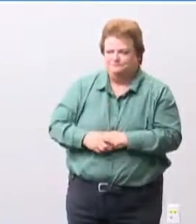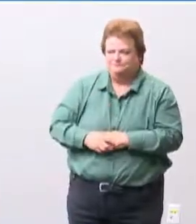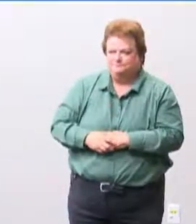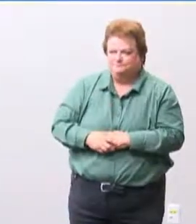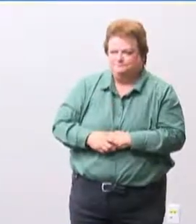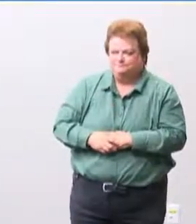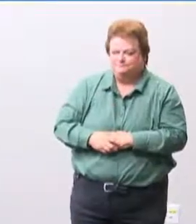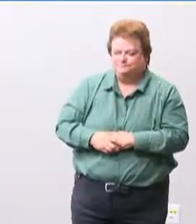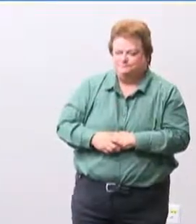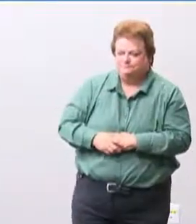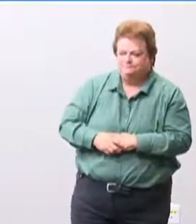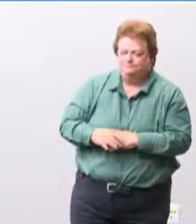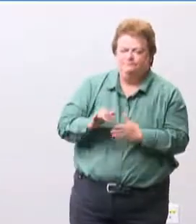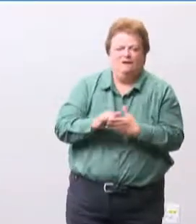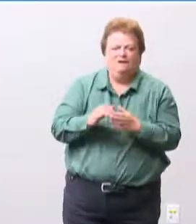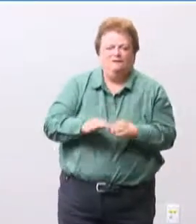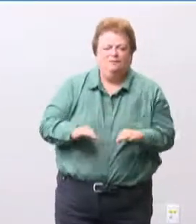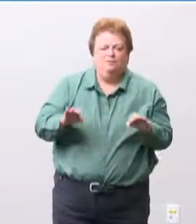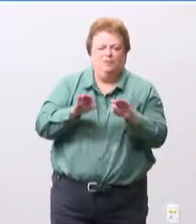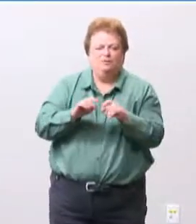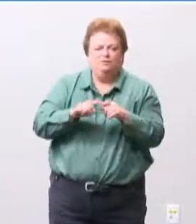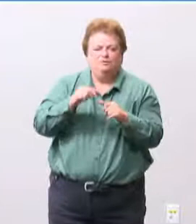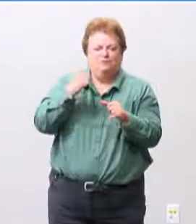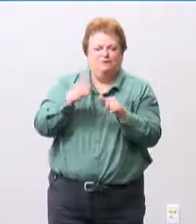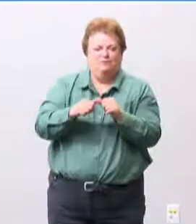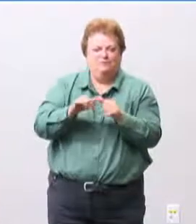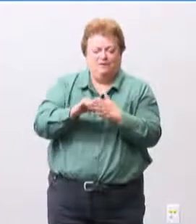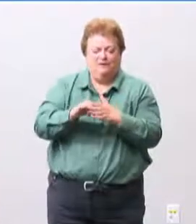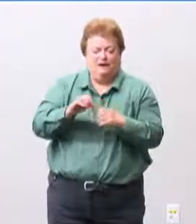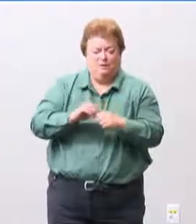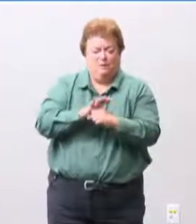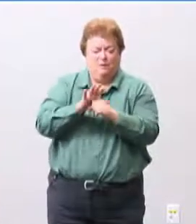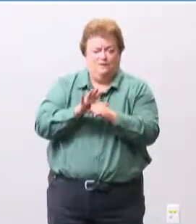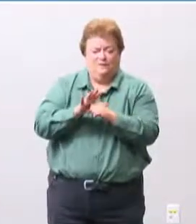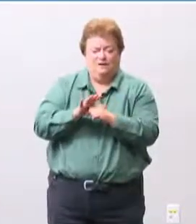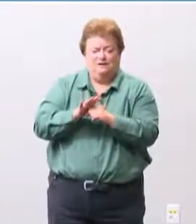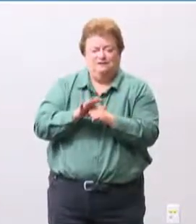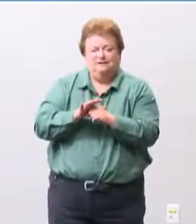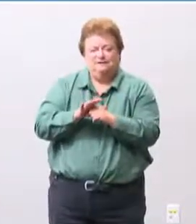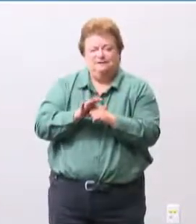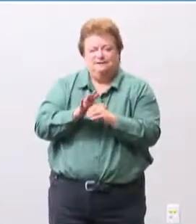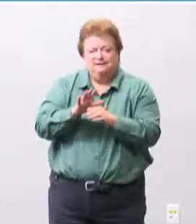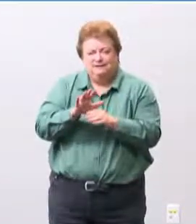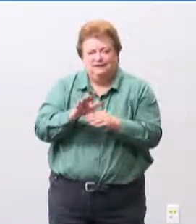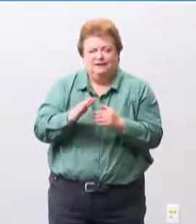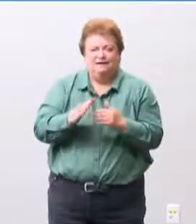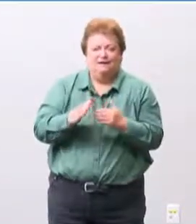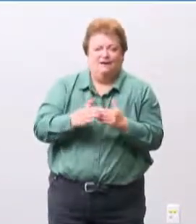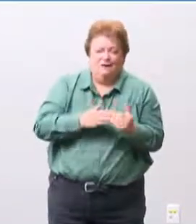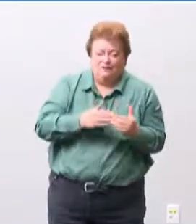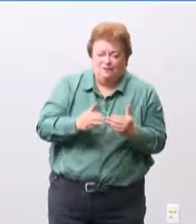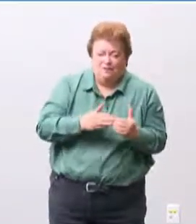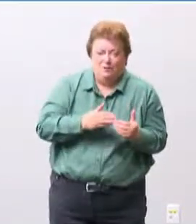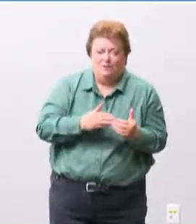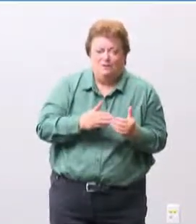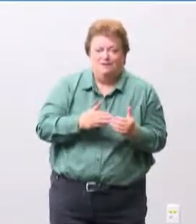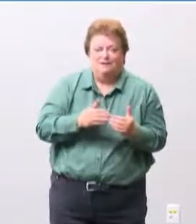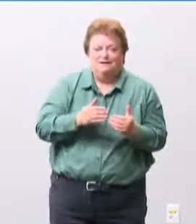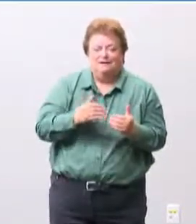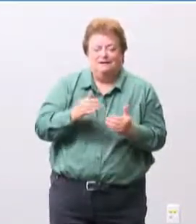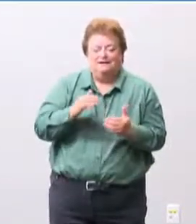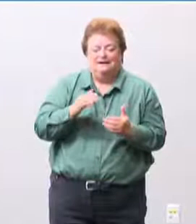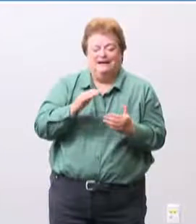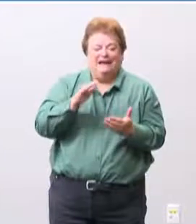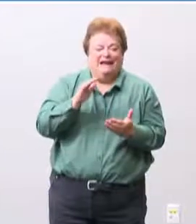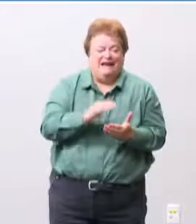it's important to remember that COVID-19 is, although tends to be less of an issue in